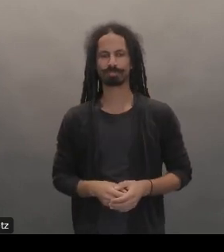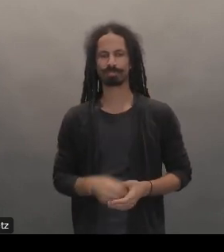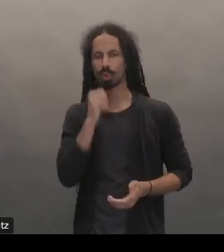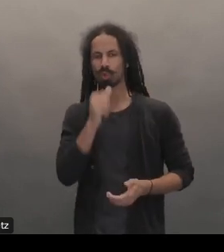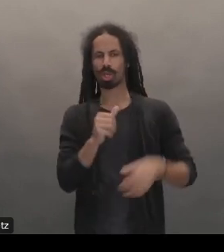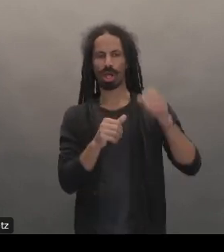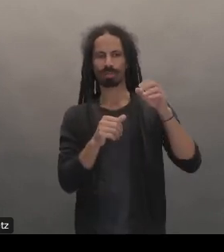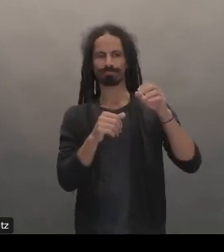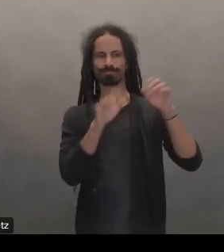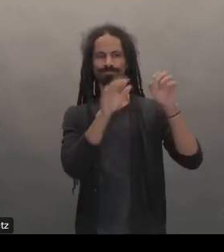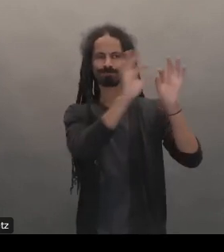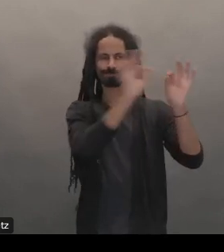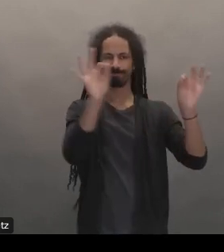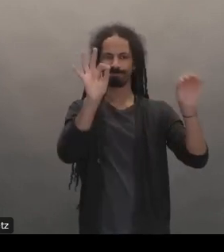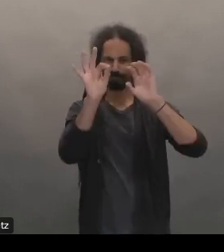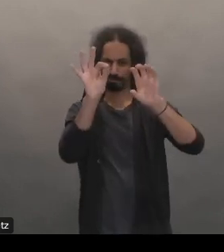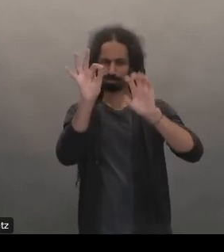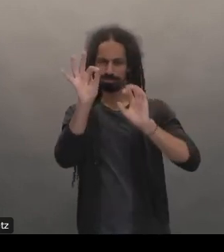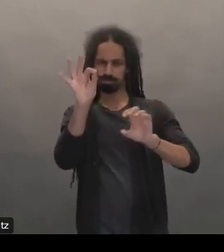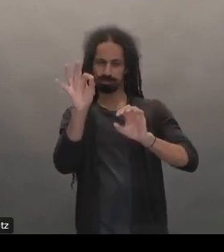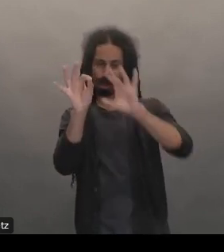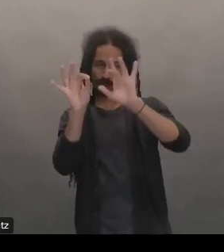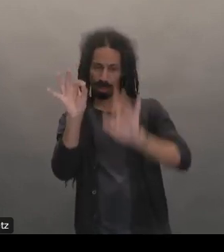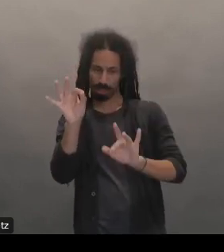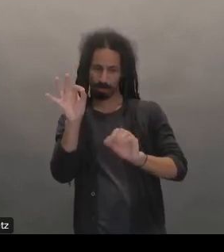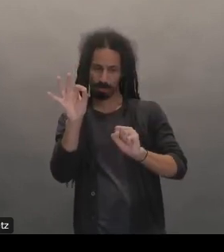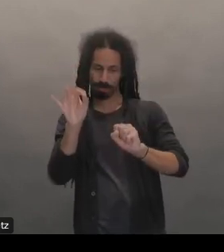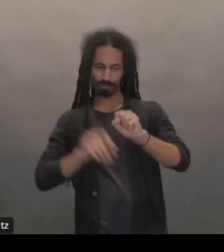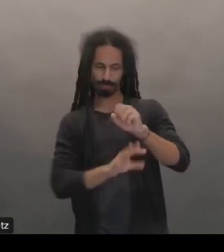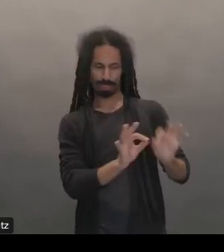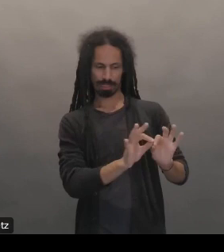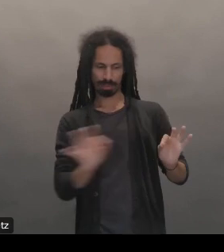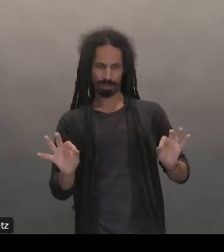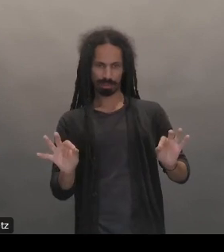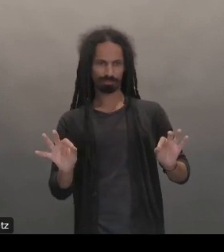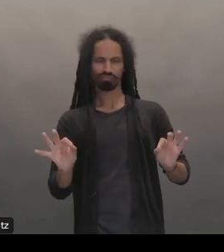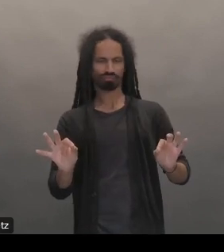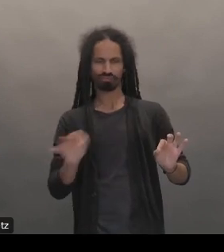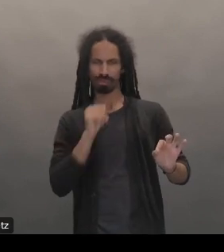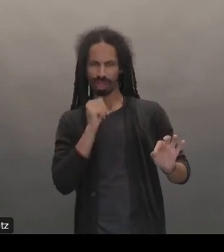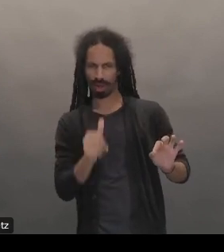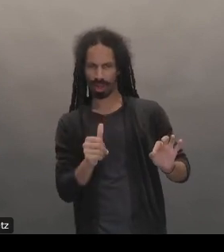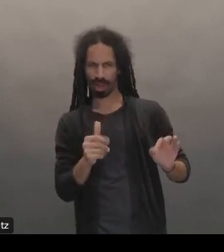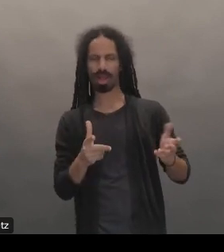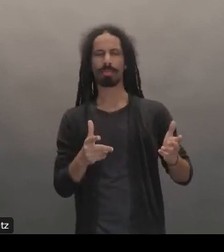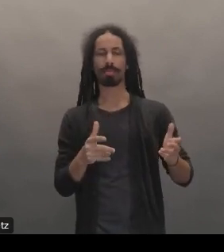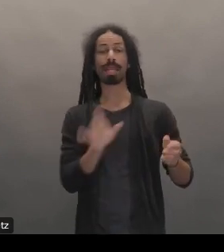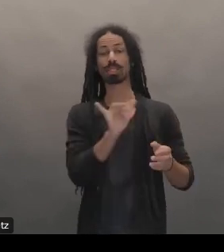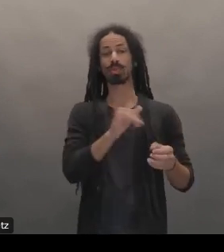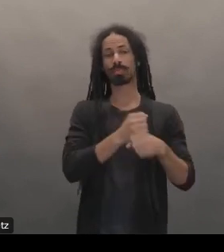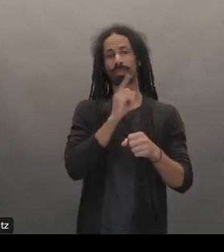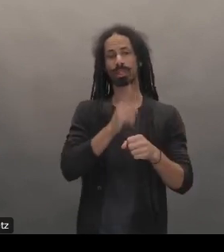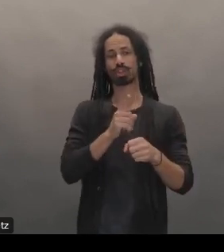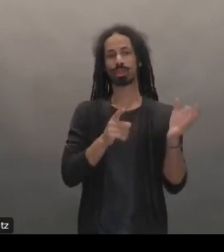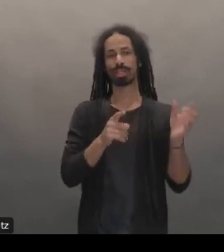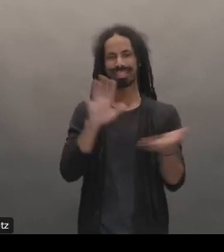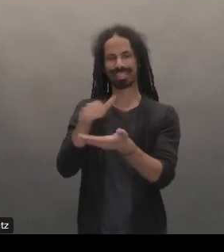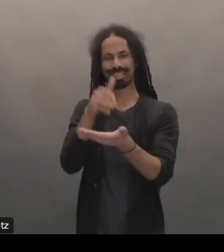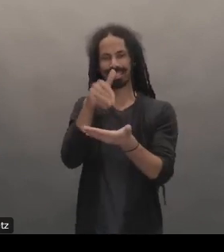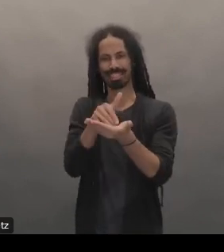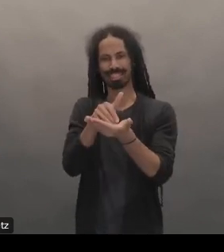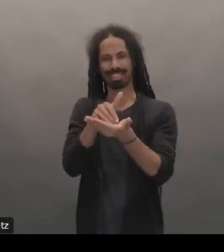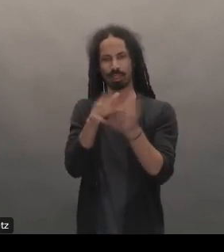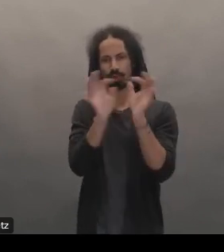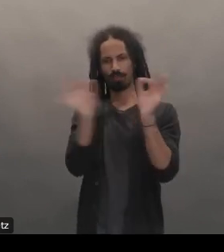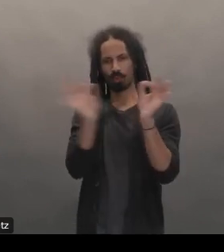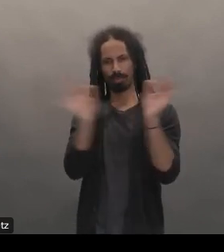lines from the top of the page. So it's not completely centered in the middle, it's a bit near the top, but those are just some formatting details to pay attention